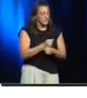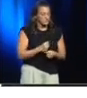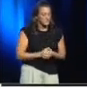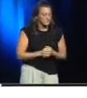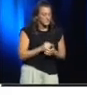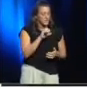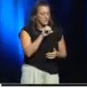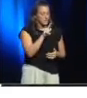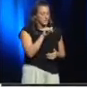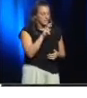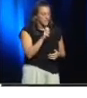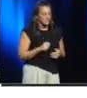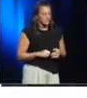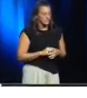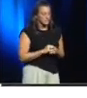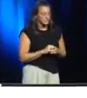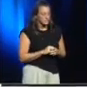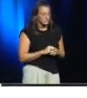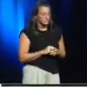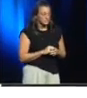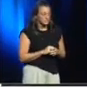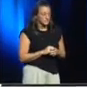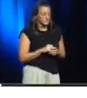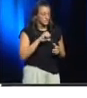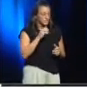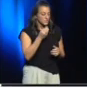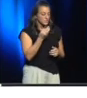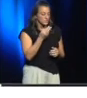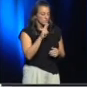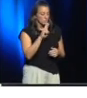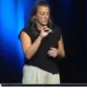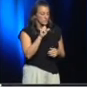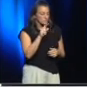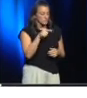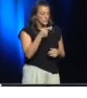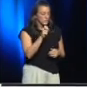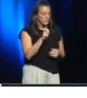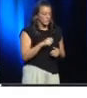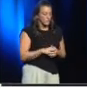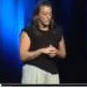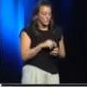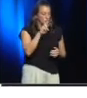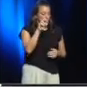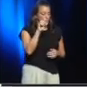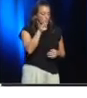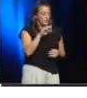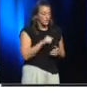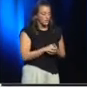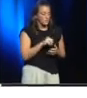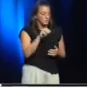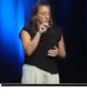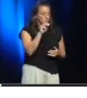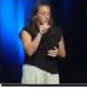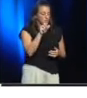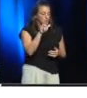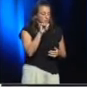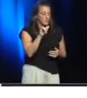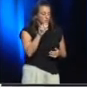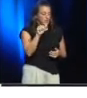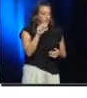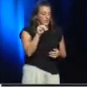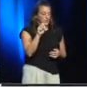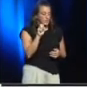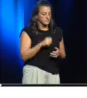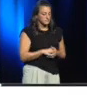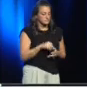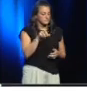McMahon, Christophe Guinet, Rob Harcourt, Marianne Lee, Dan Costa, and of course Harry Burton. I'd also like to